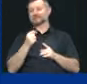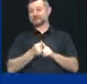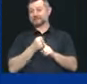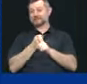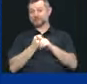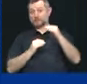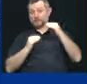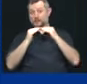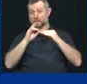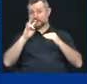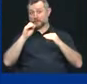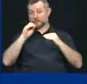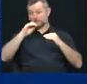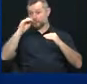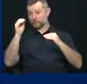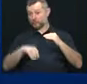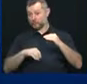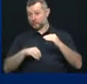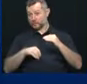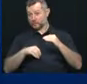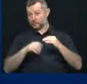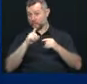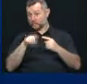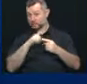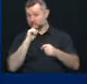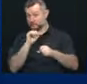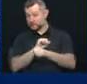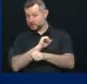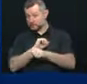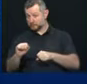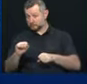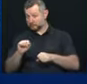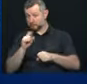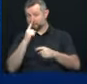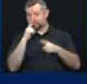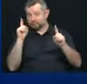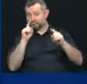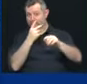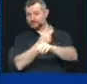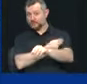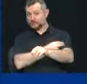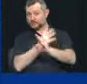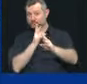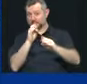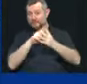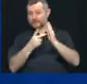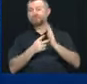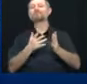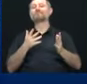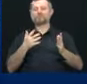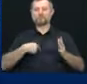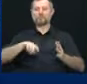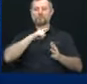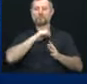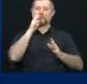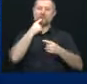When we hit 70%, then I feel comfortable saying to the people of